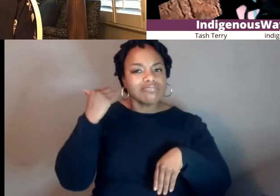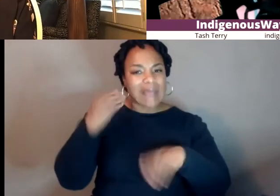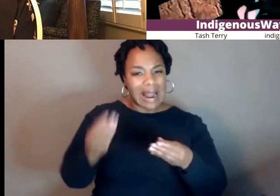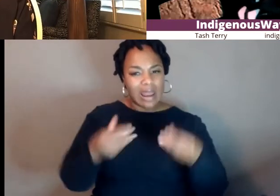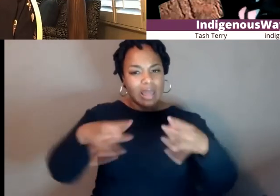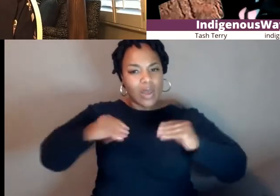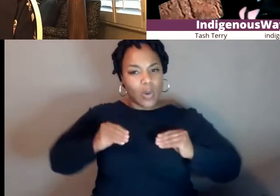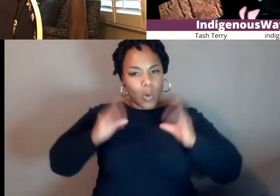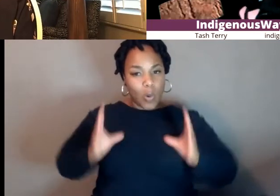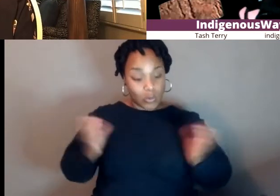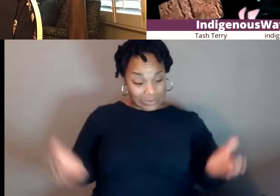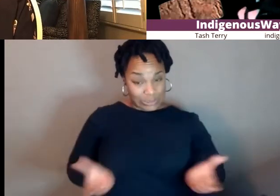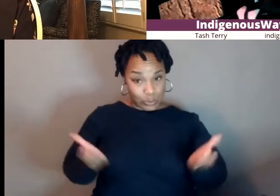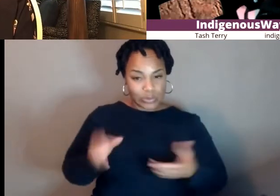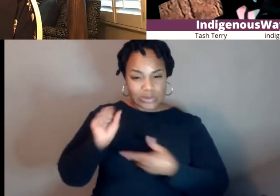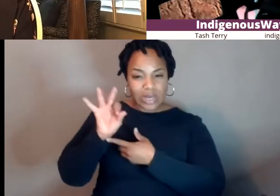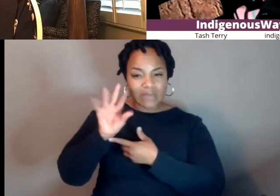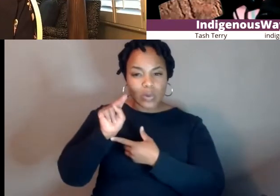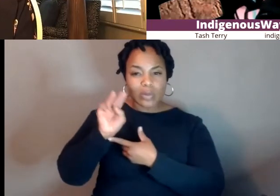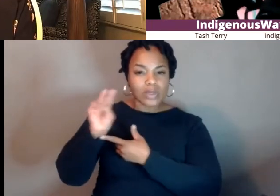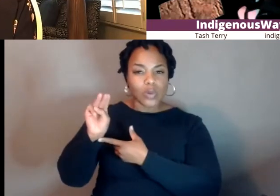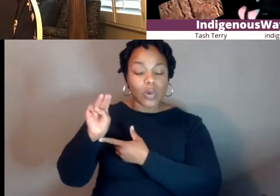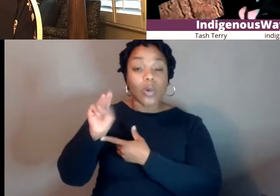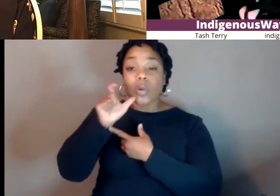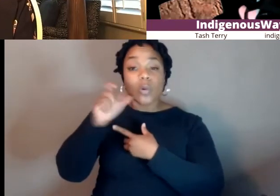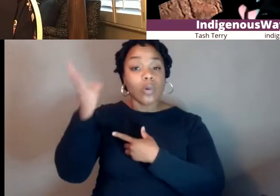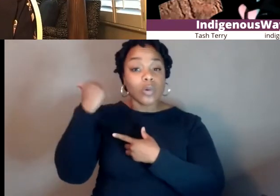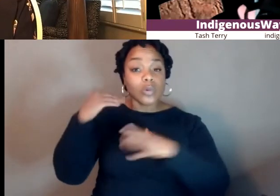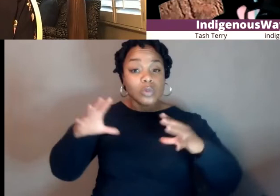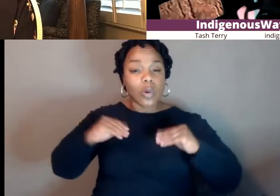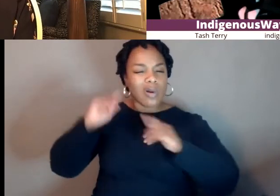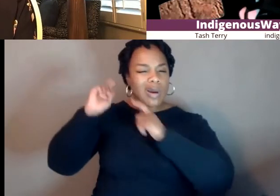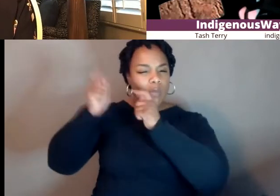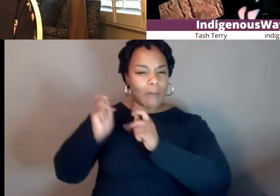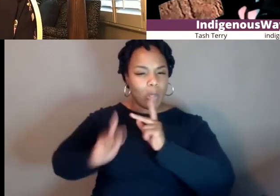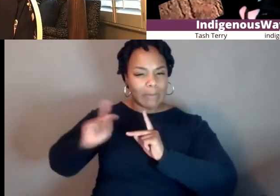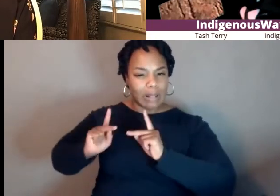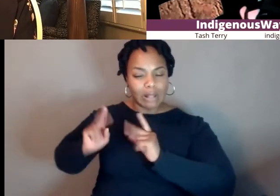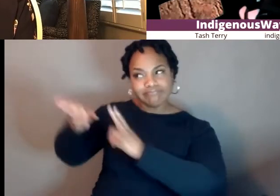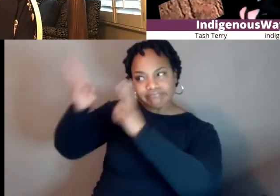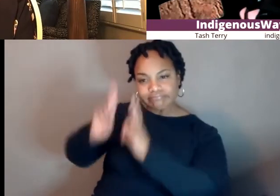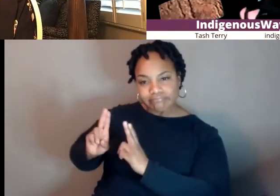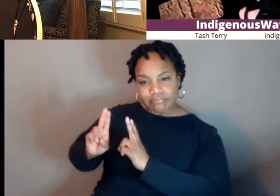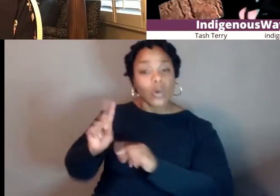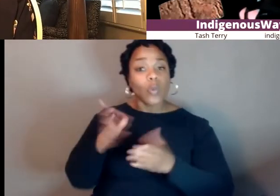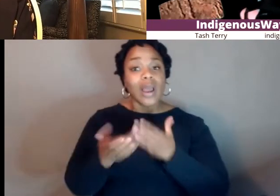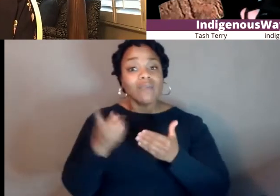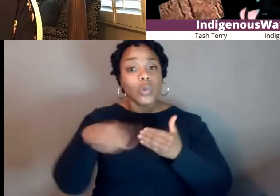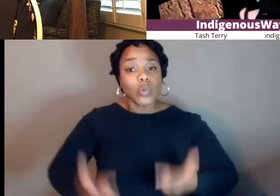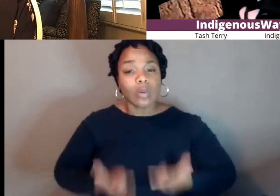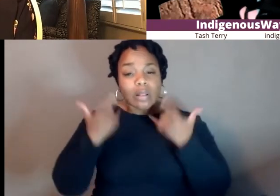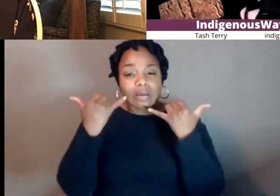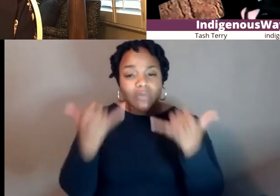reside on in Santa Fe, New Mexico, the Pueblo people, and wherever you're beaming in from, acknowledge the traditional owners